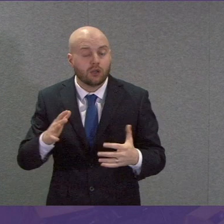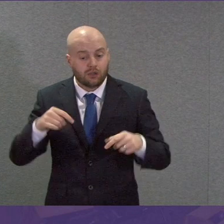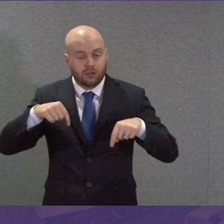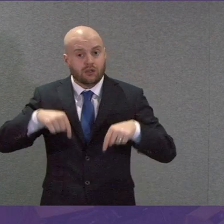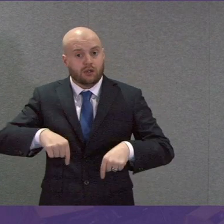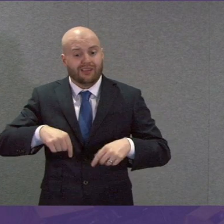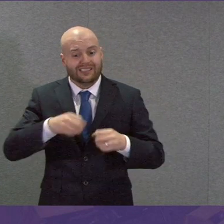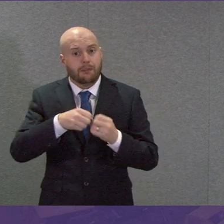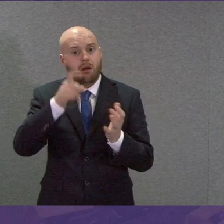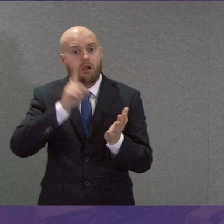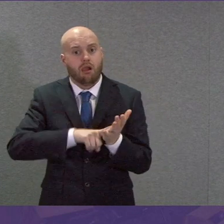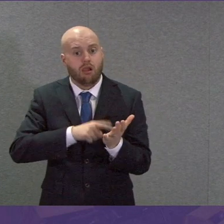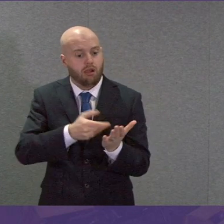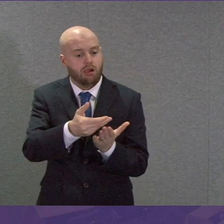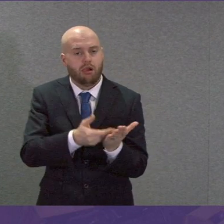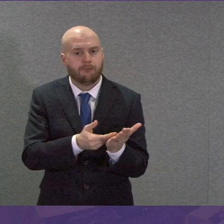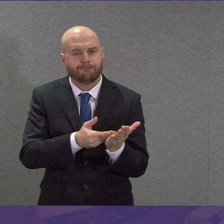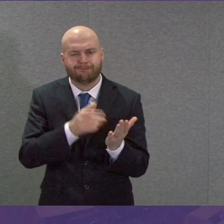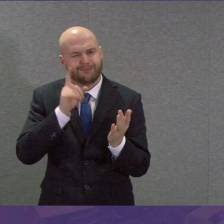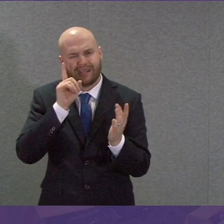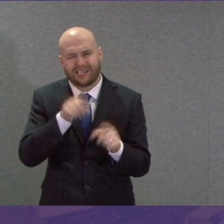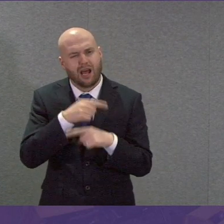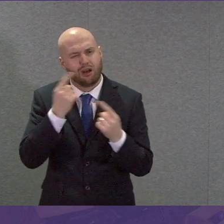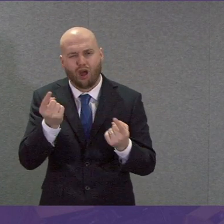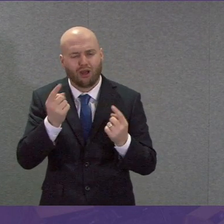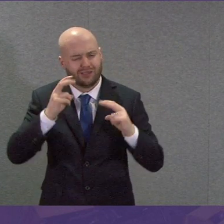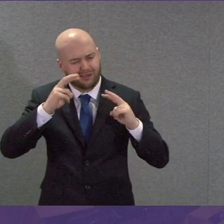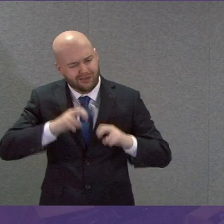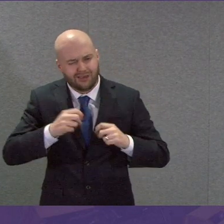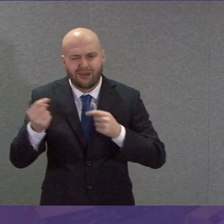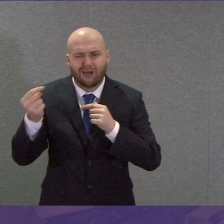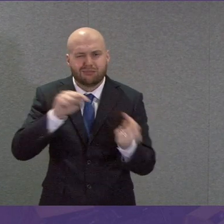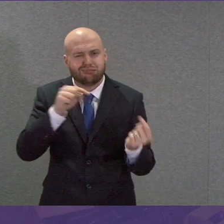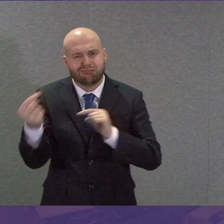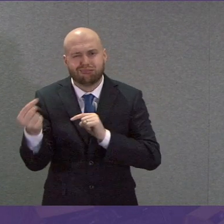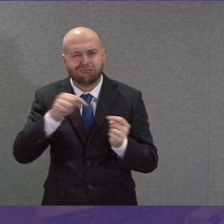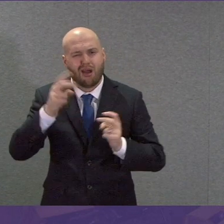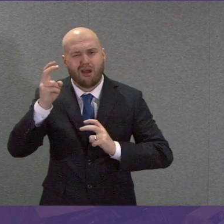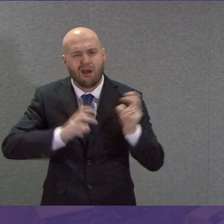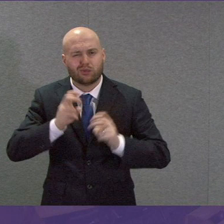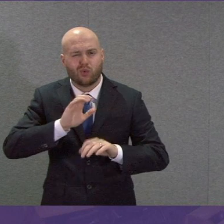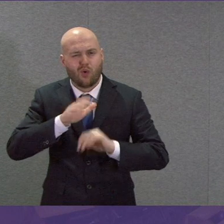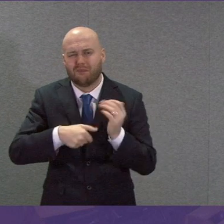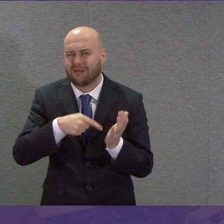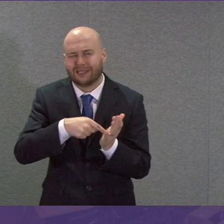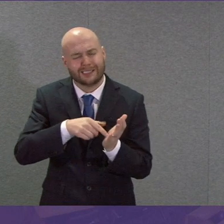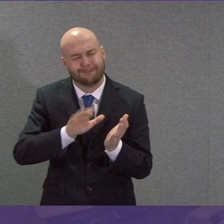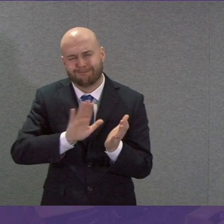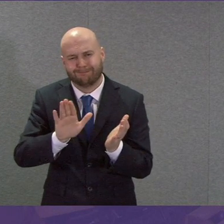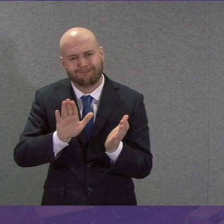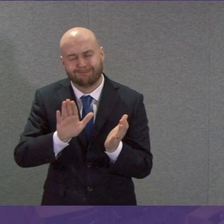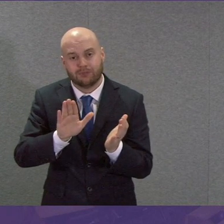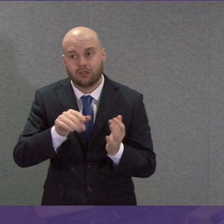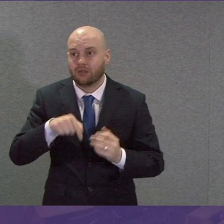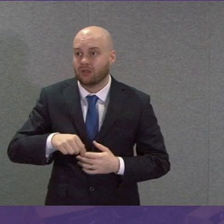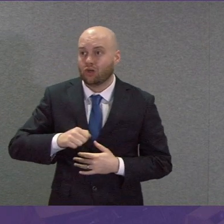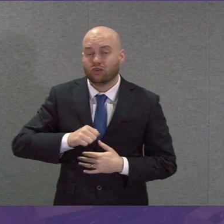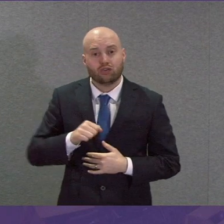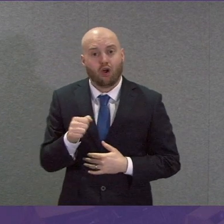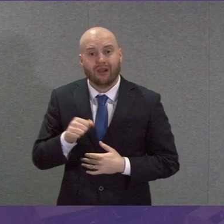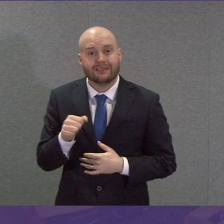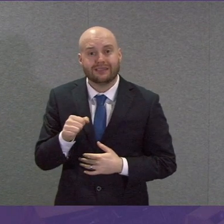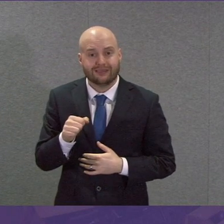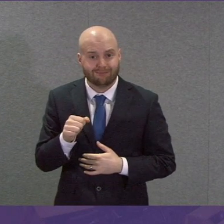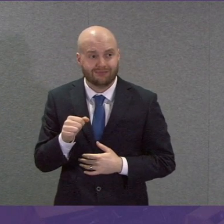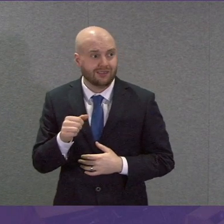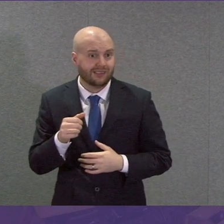scrutinised in the way we would all normally wish. The immediacy of the unprecedented challenge that Scotland and the UK faces at this time do not permit